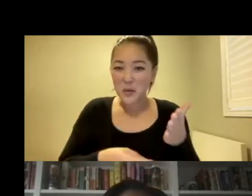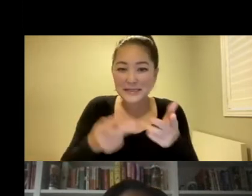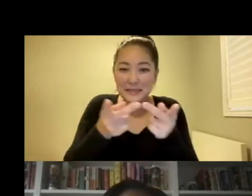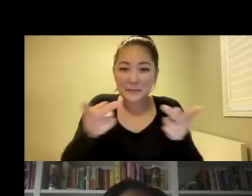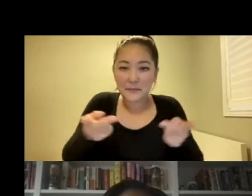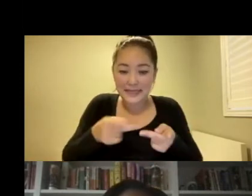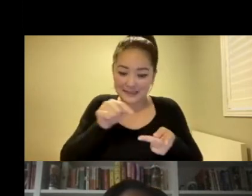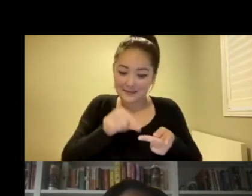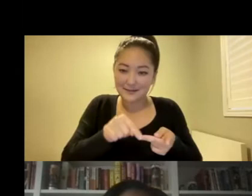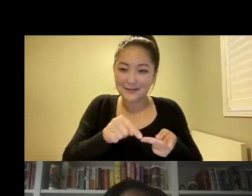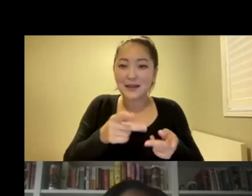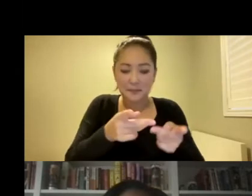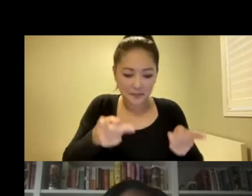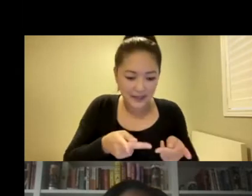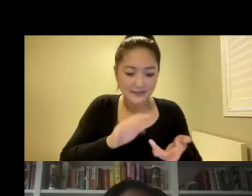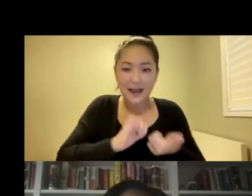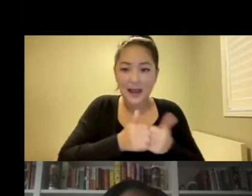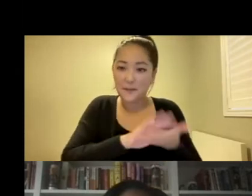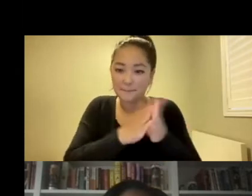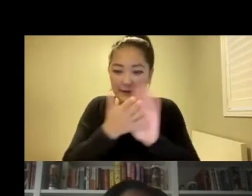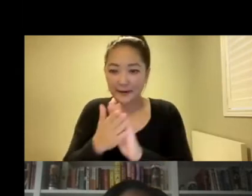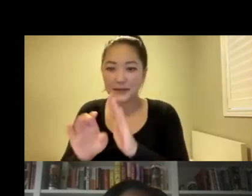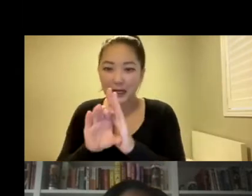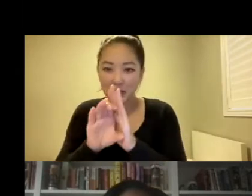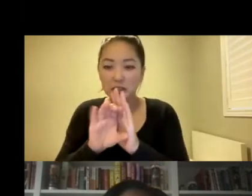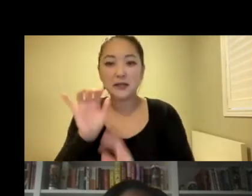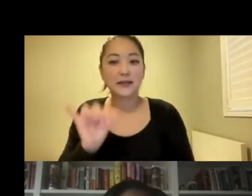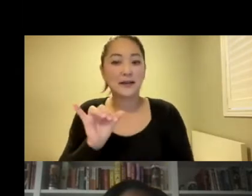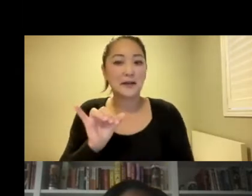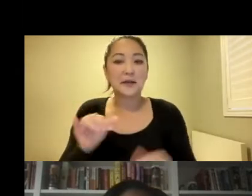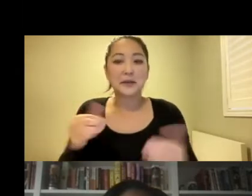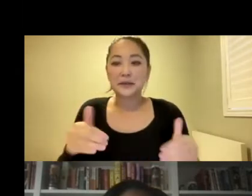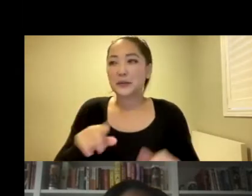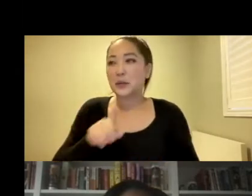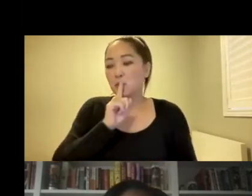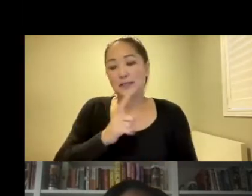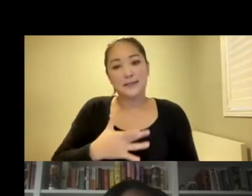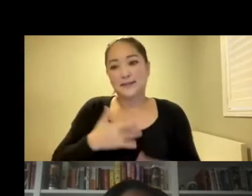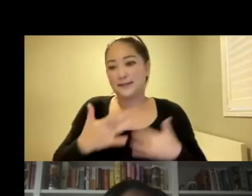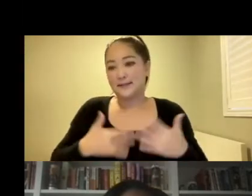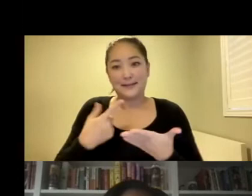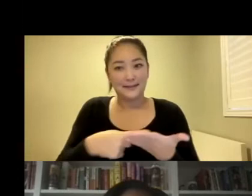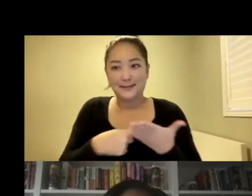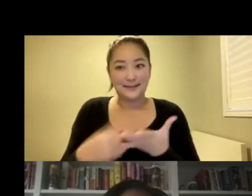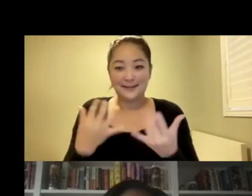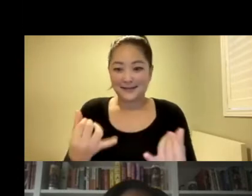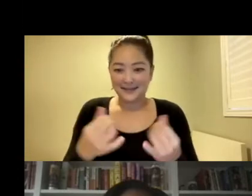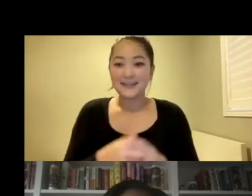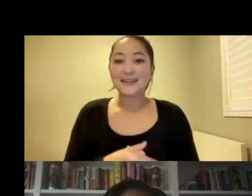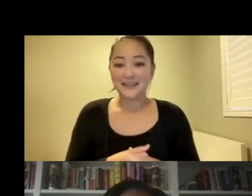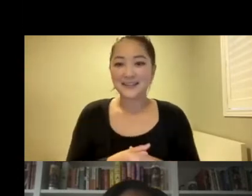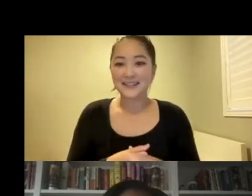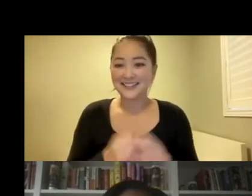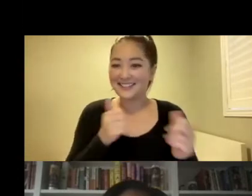place character? And I'm really excited to be part of this. Sorry to talk too much. Not at all. No,